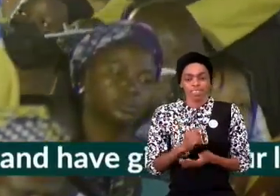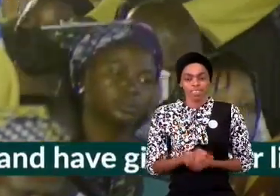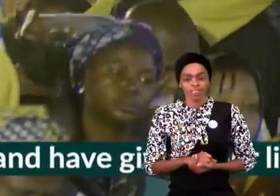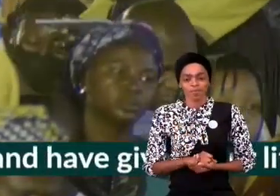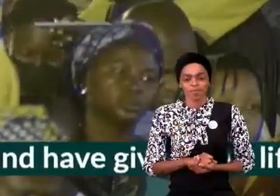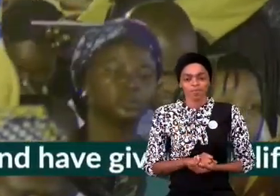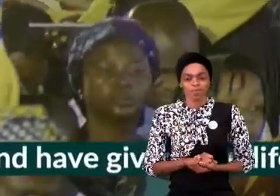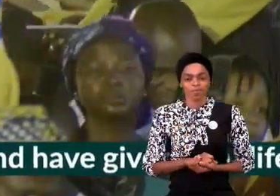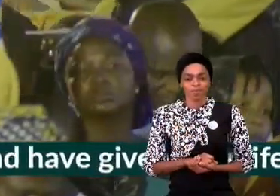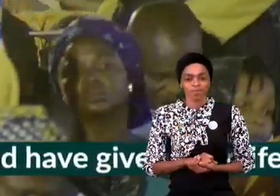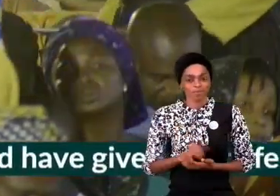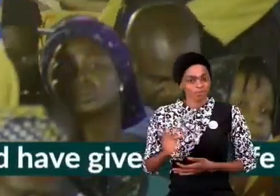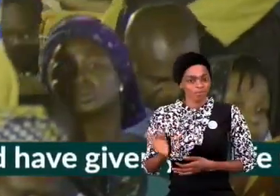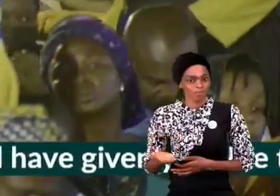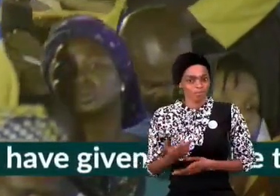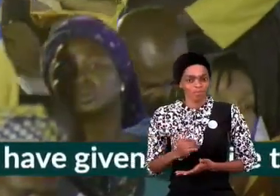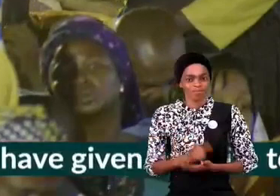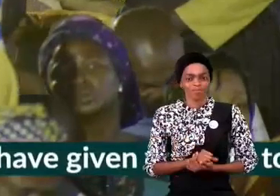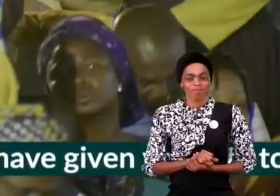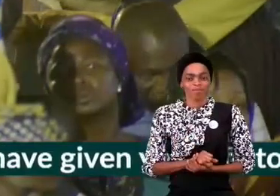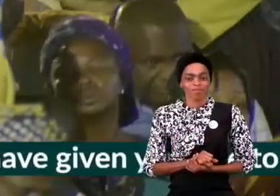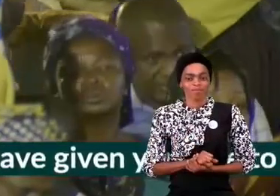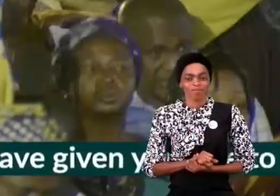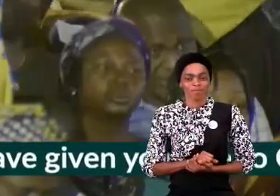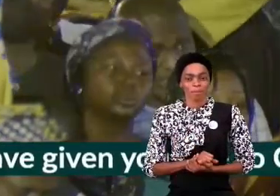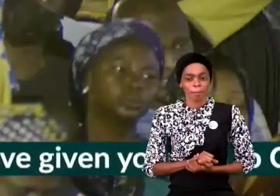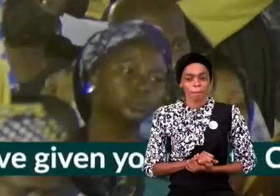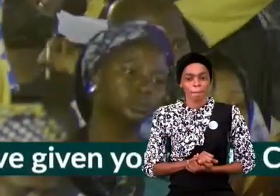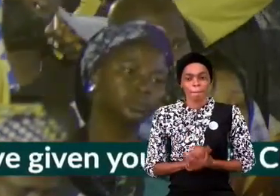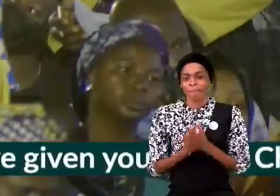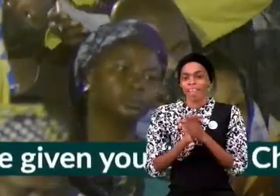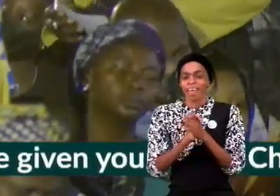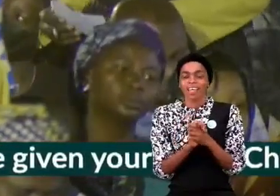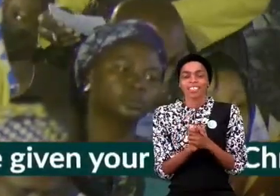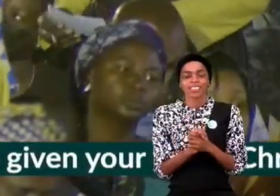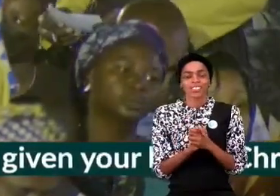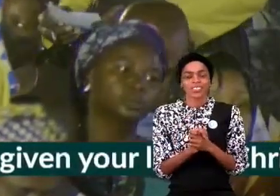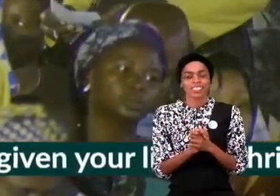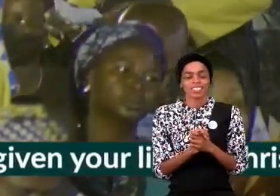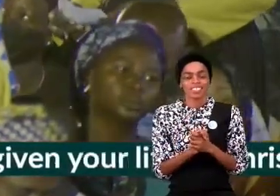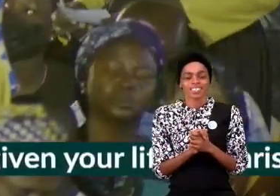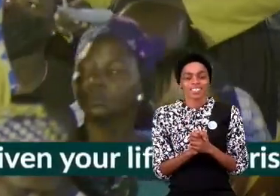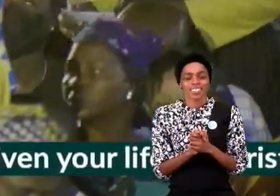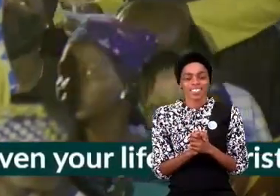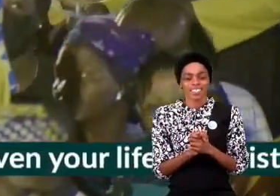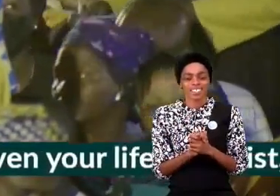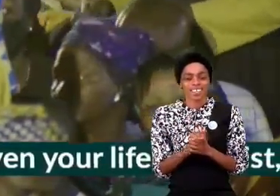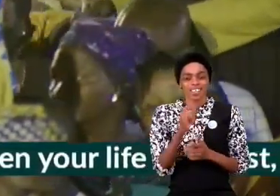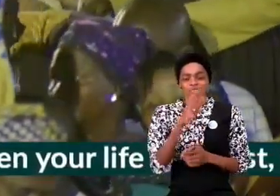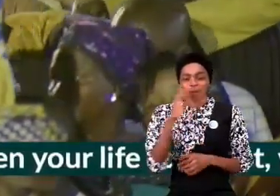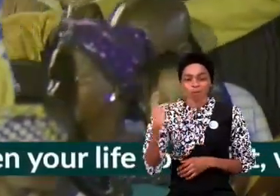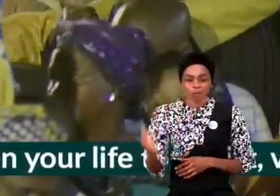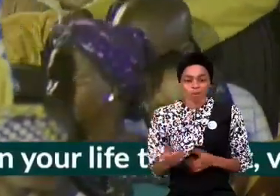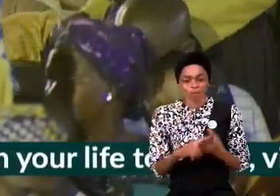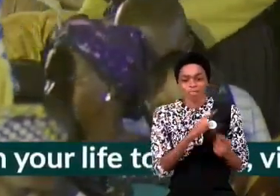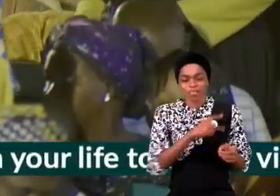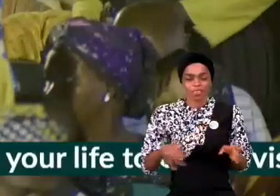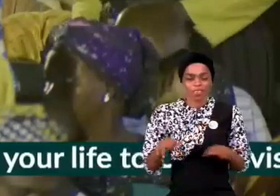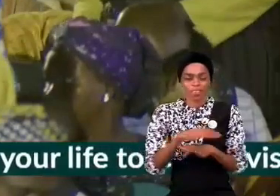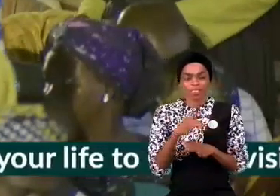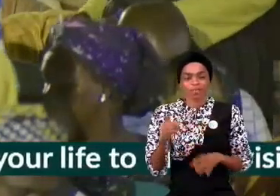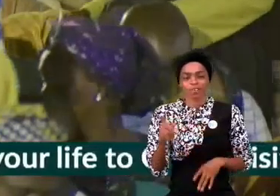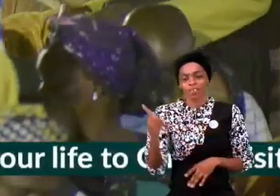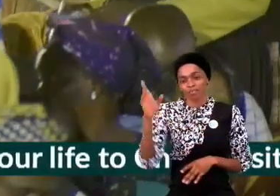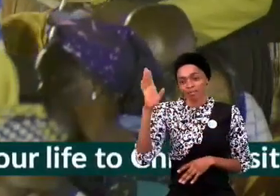Congratulations. You are welcome into the kingdom of God. You have made the best decision in your life today.